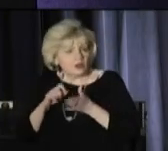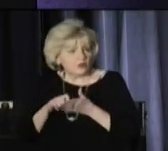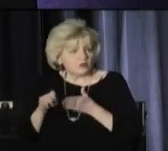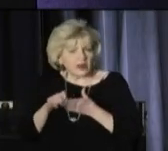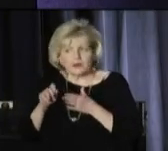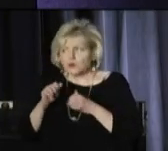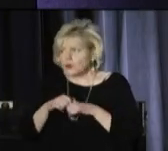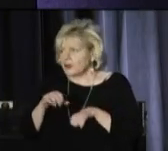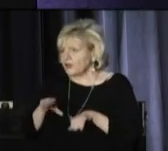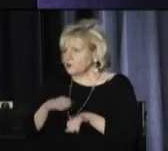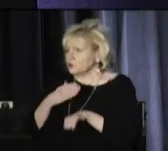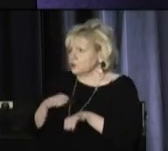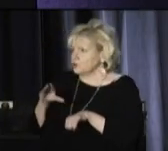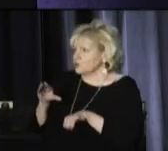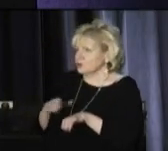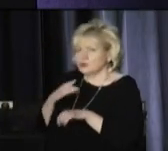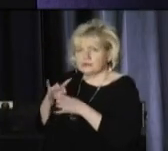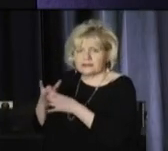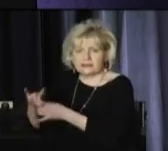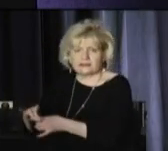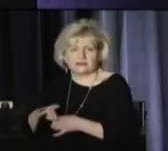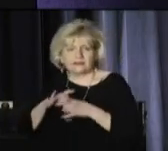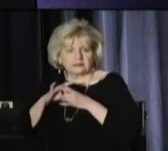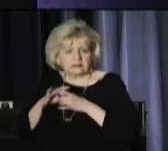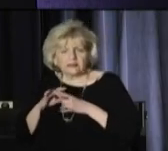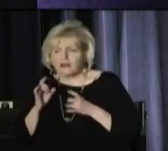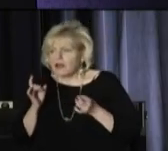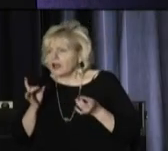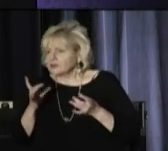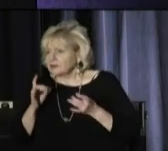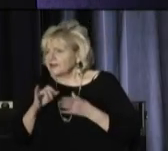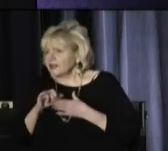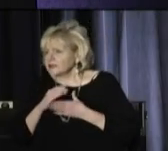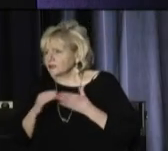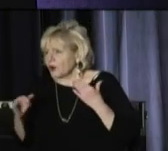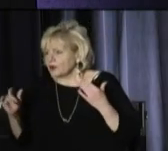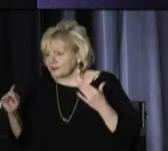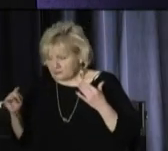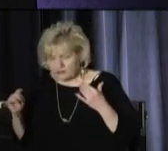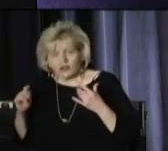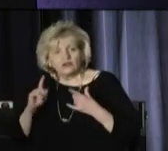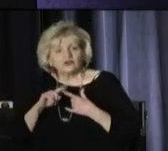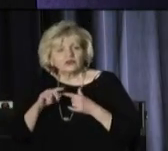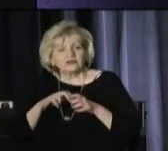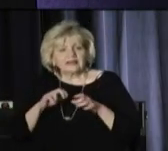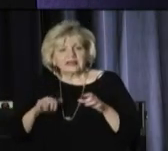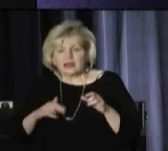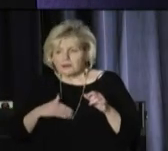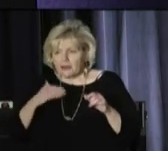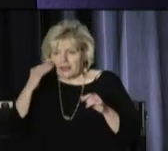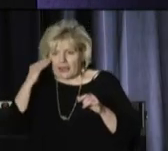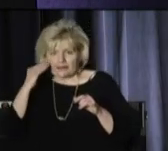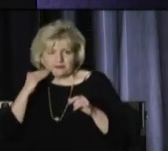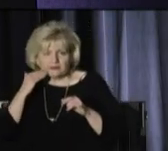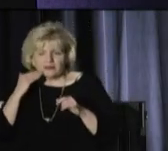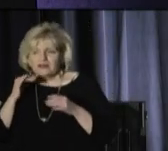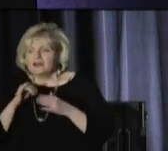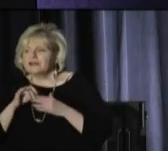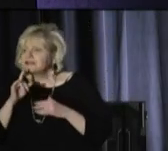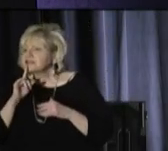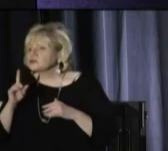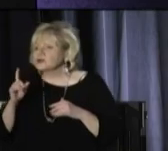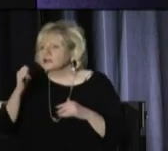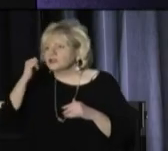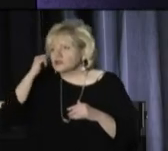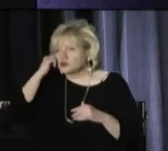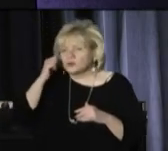music or writing against the music. Speed is a part of it because it gets me out of my head, out of like, this is really stupid. You're not a real